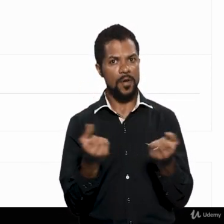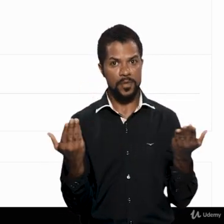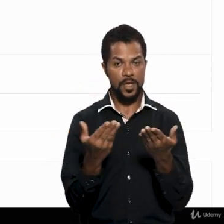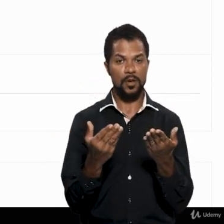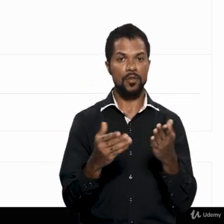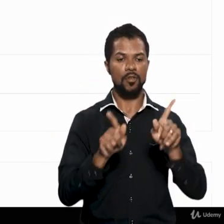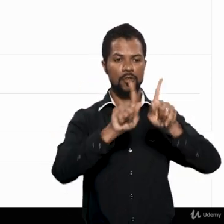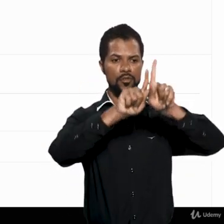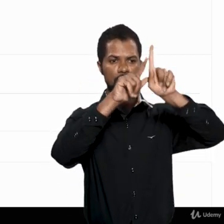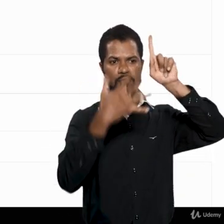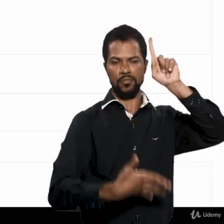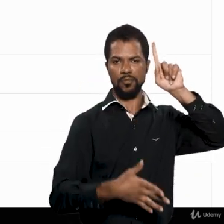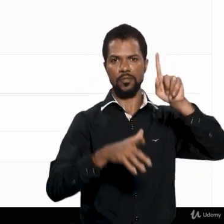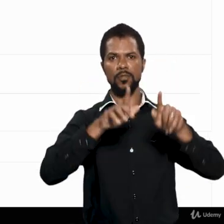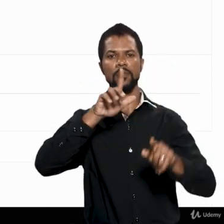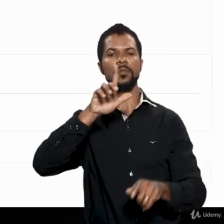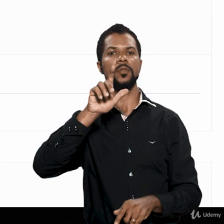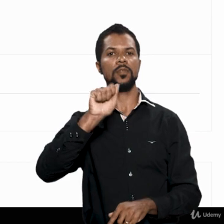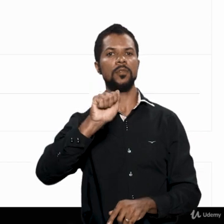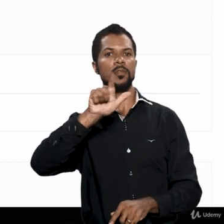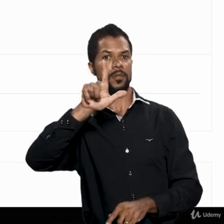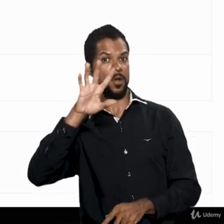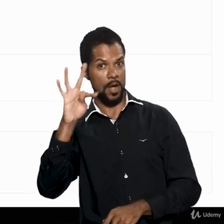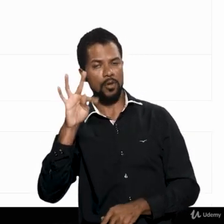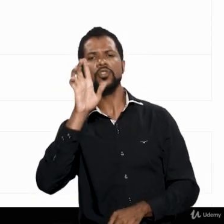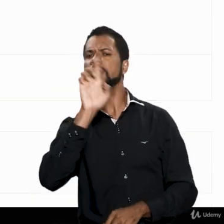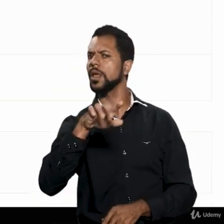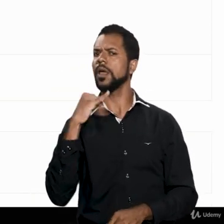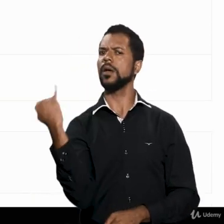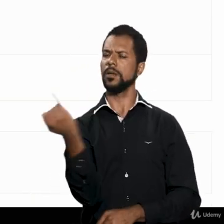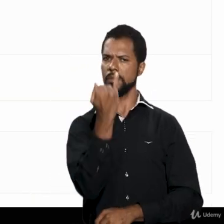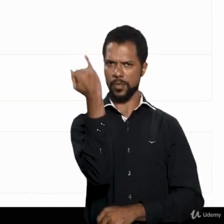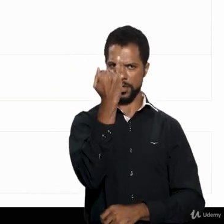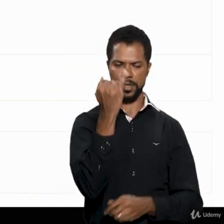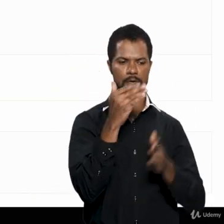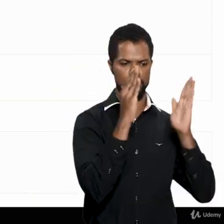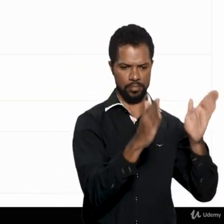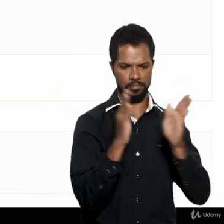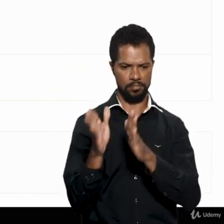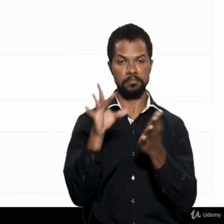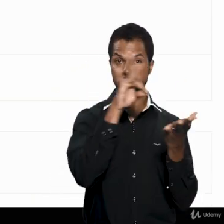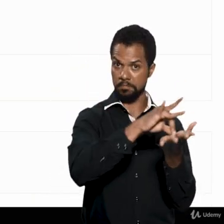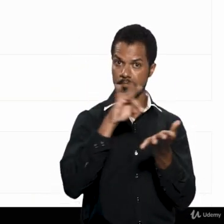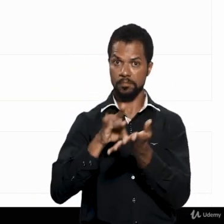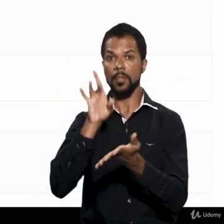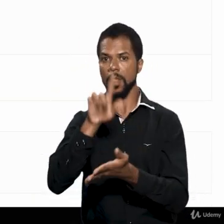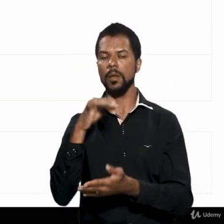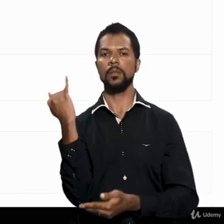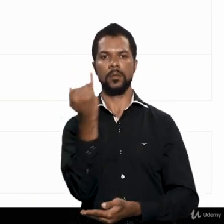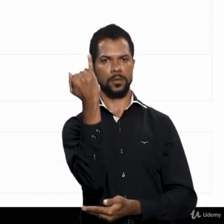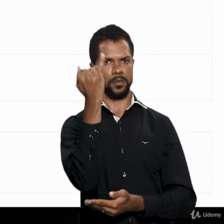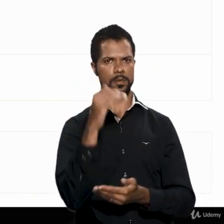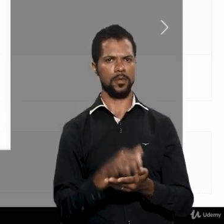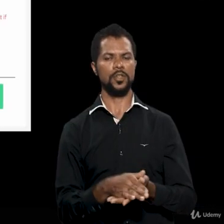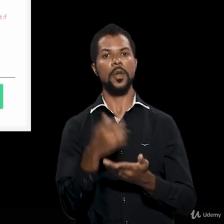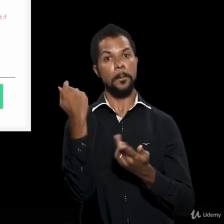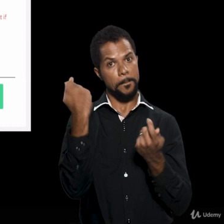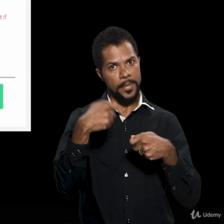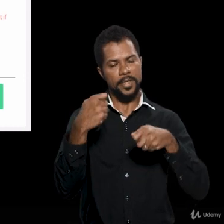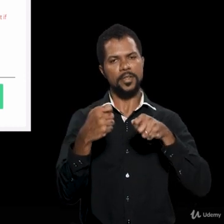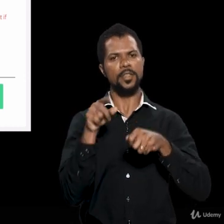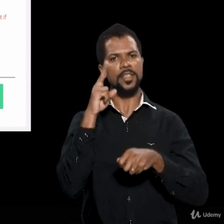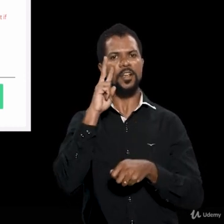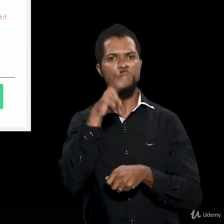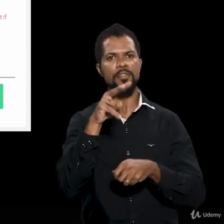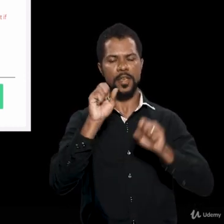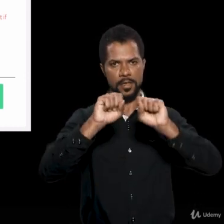to enable the 2-step verification. This is the most important one. So again, we must